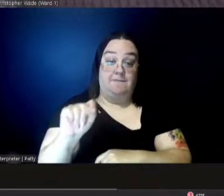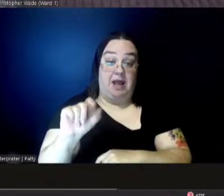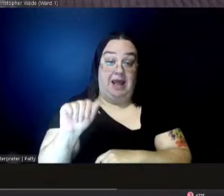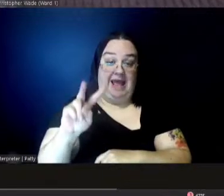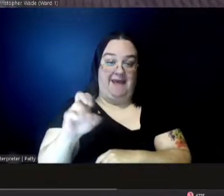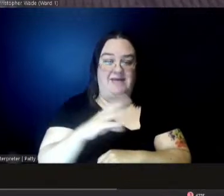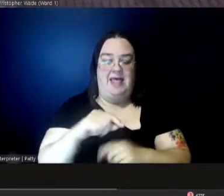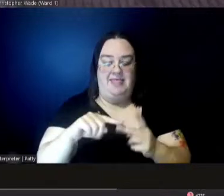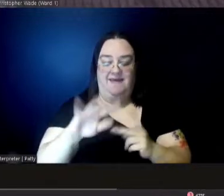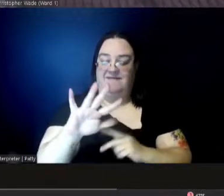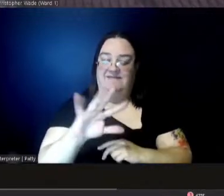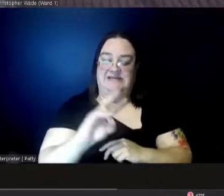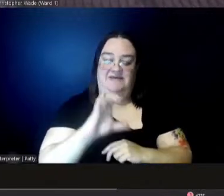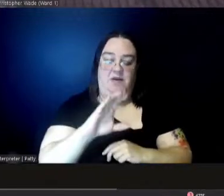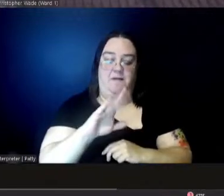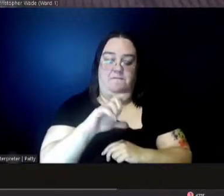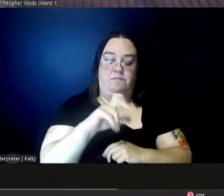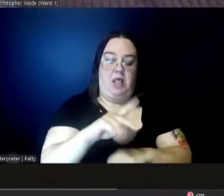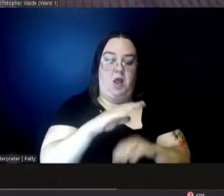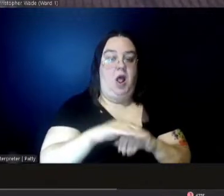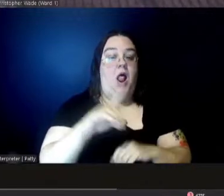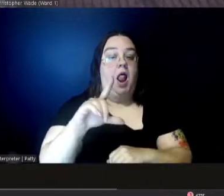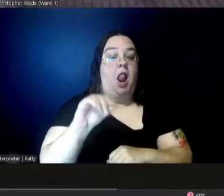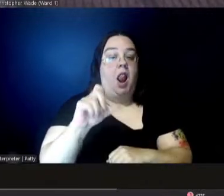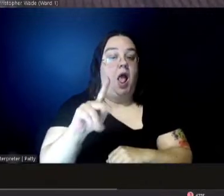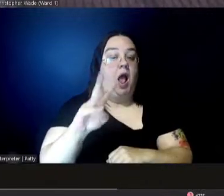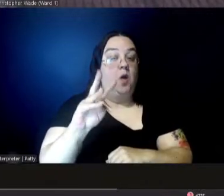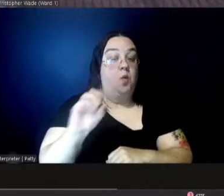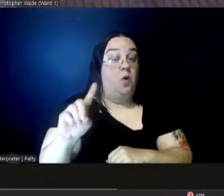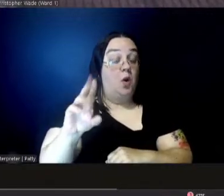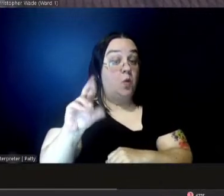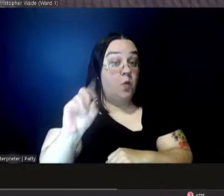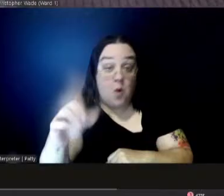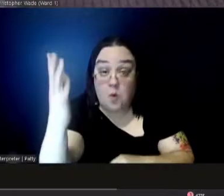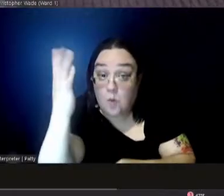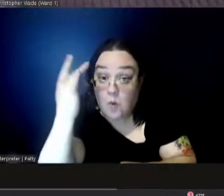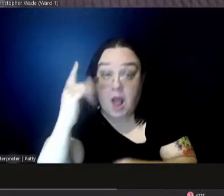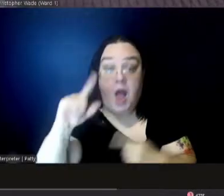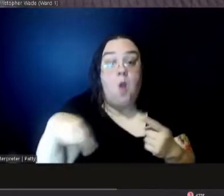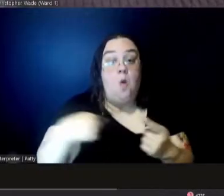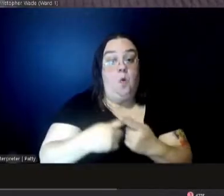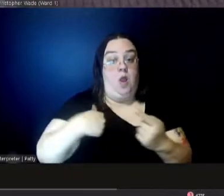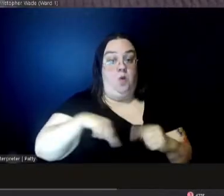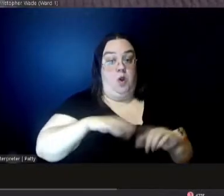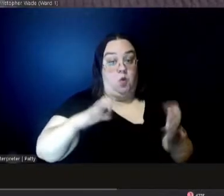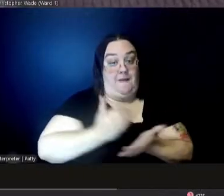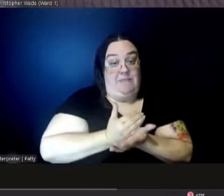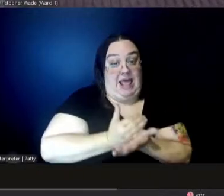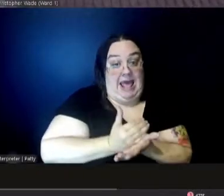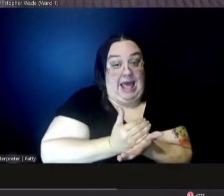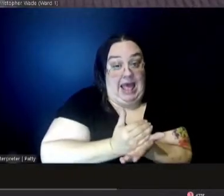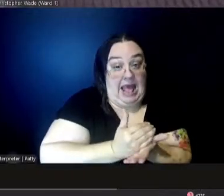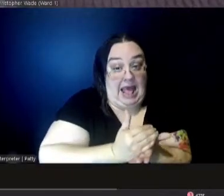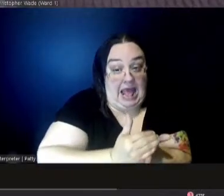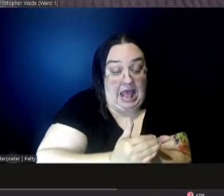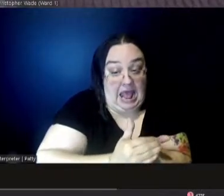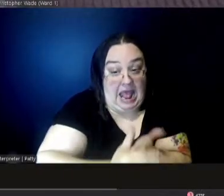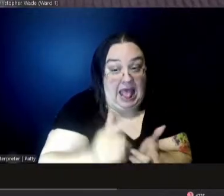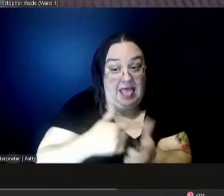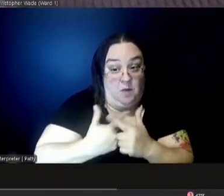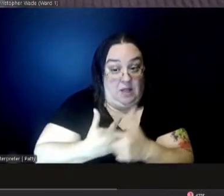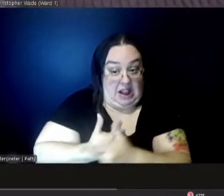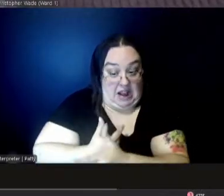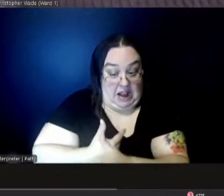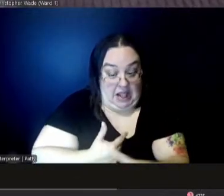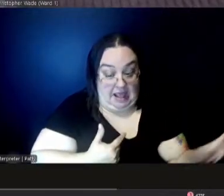block of Lockwood Road, is that when we are plowing and then we making that turn left